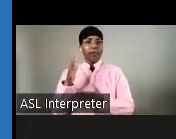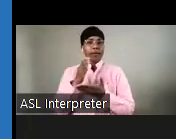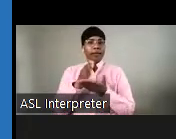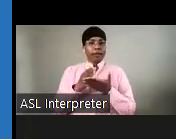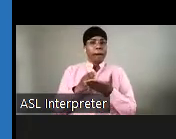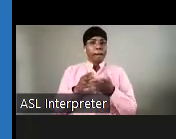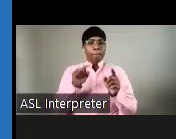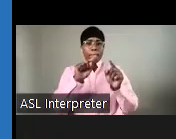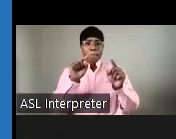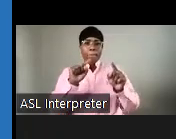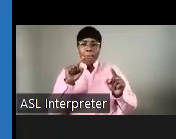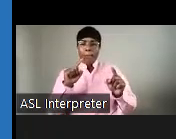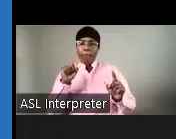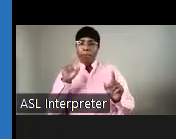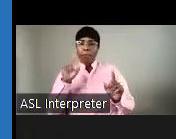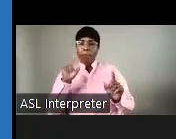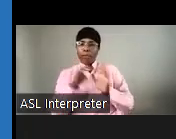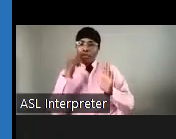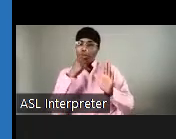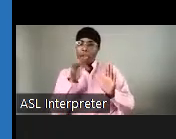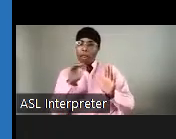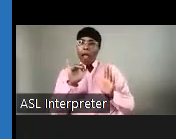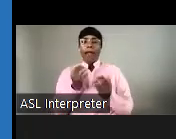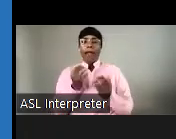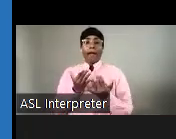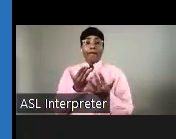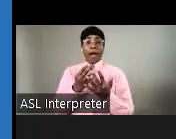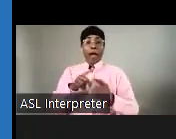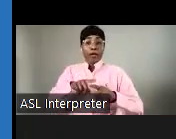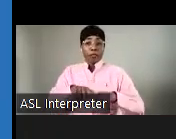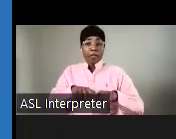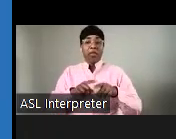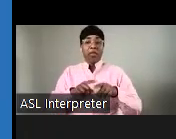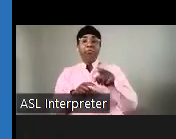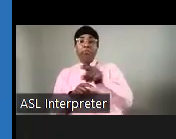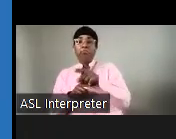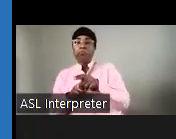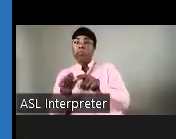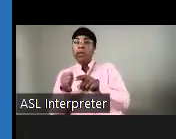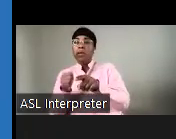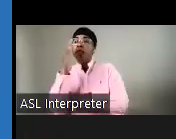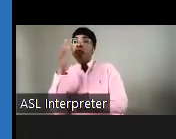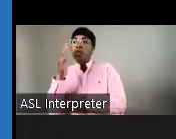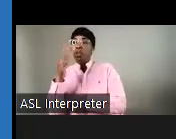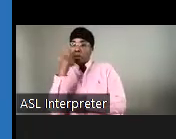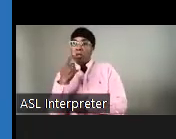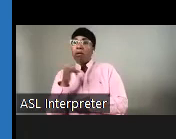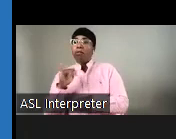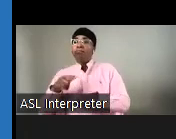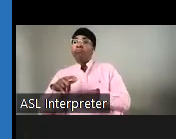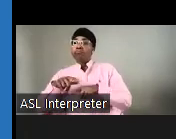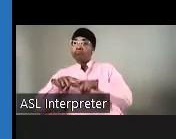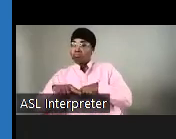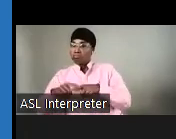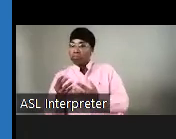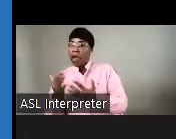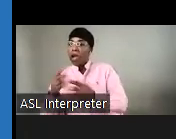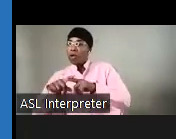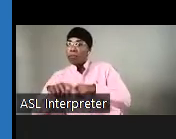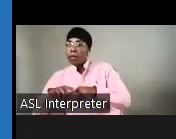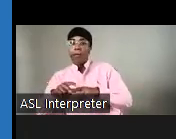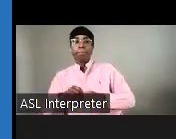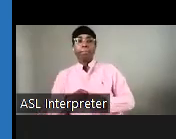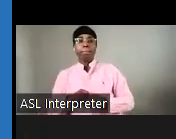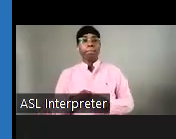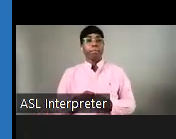probably fire dependent, and I would wager this is as well. But in the mesic ones, you know, we figure